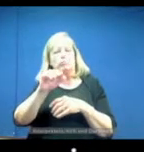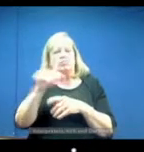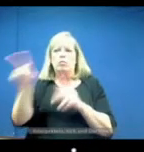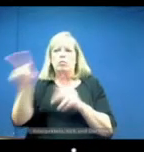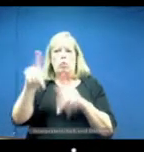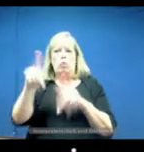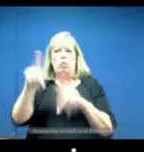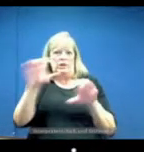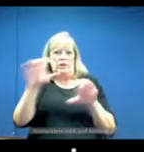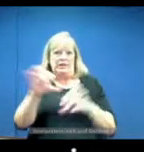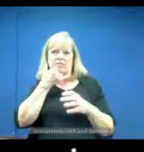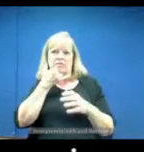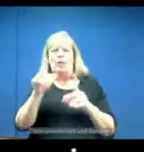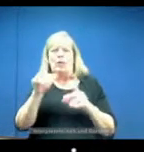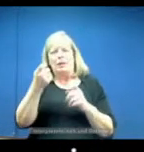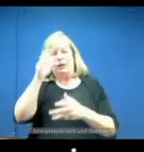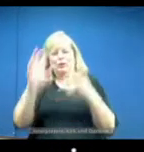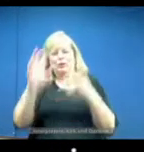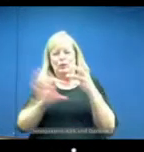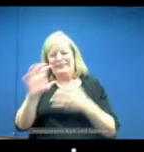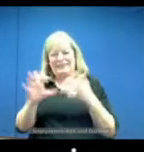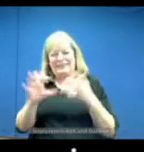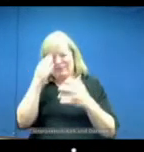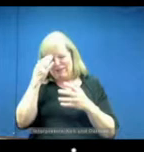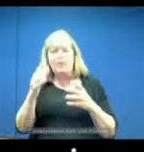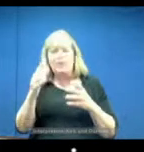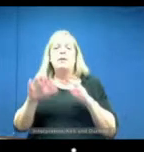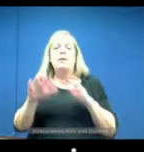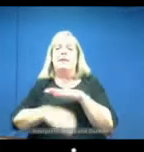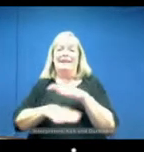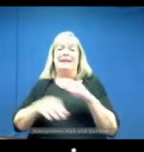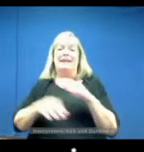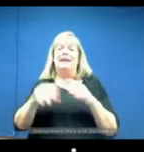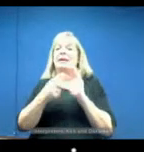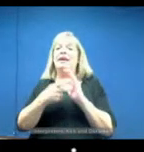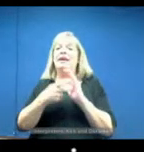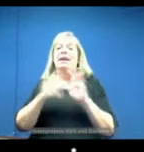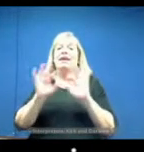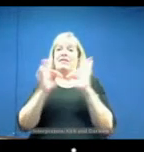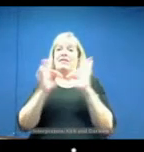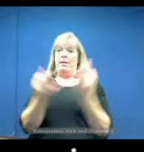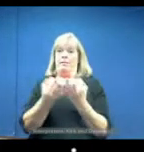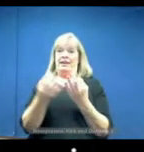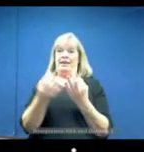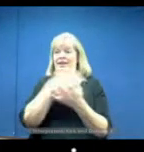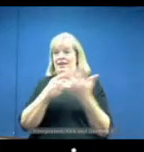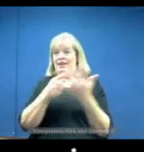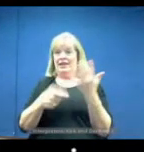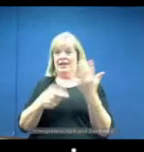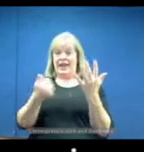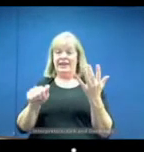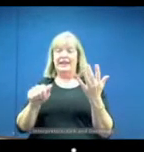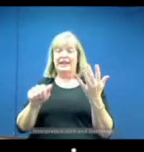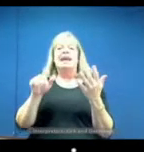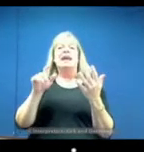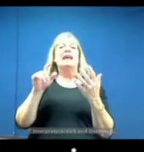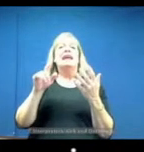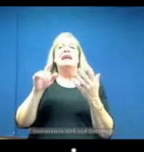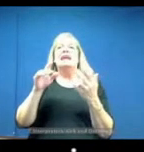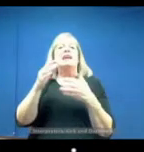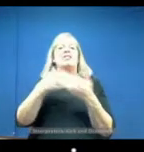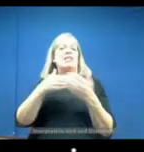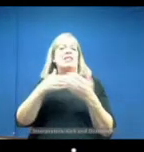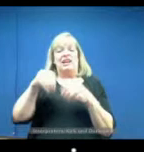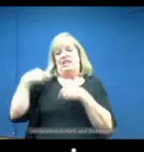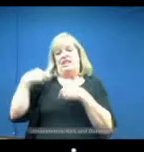This is a little bit confusing. Essentially, you're a family member, and at some time in the past 1 year,